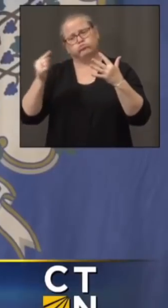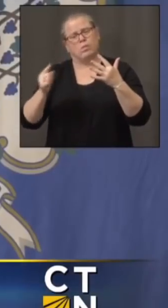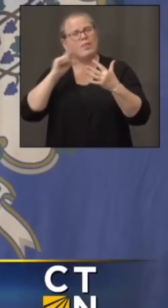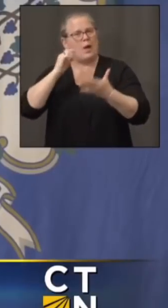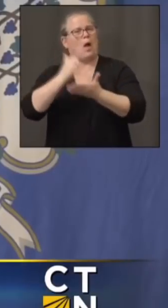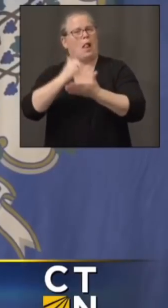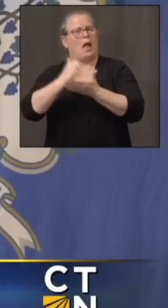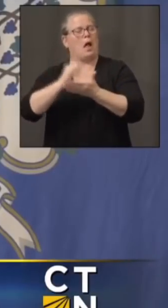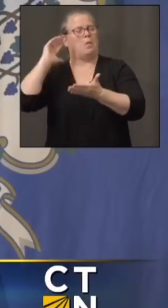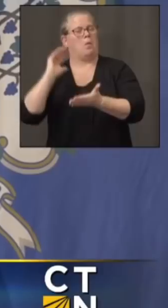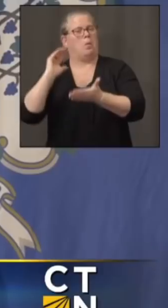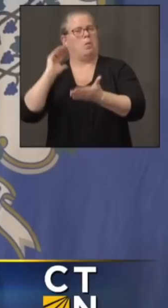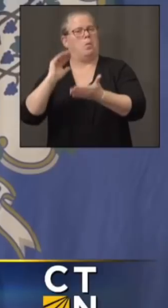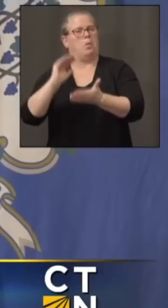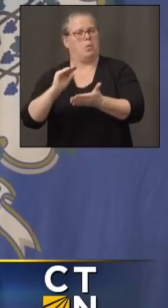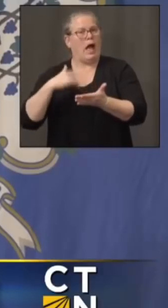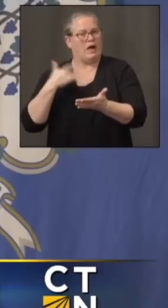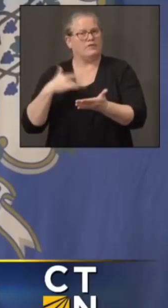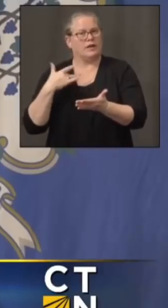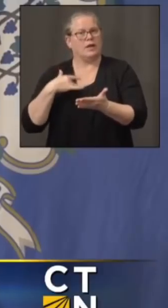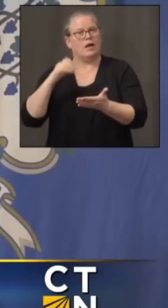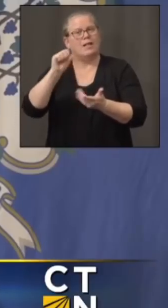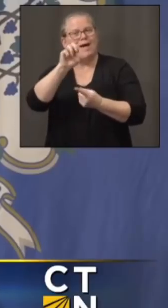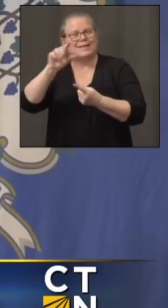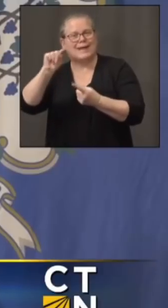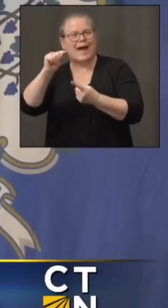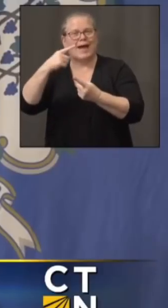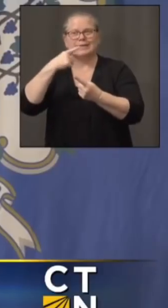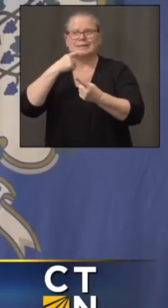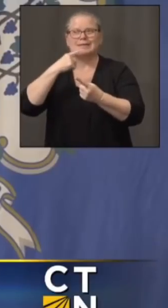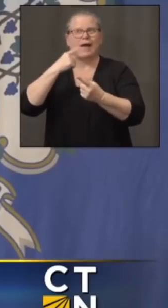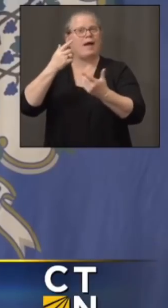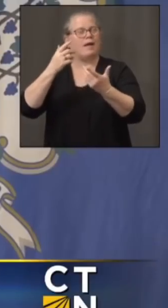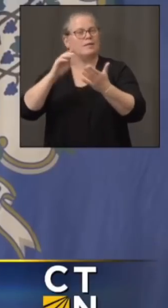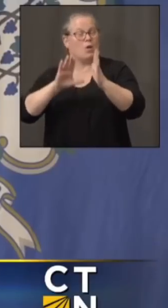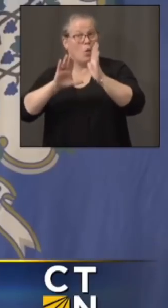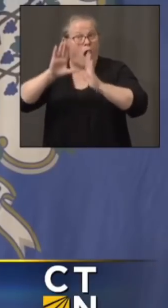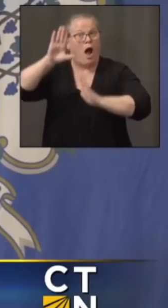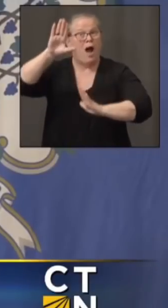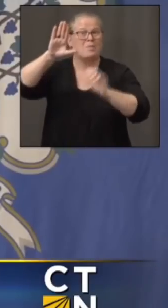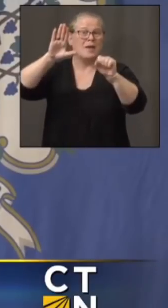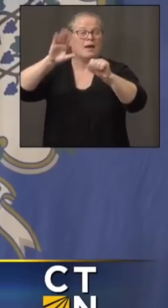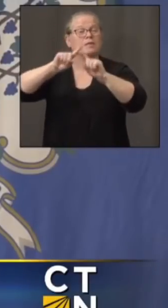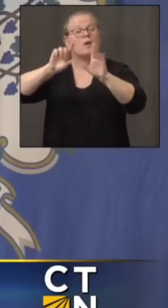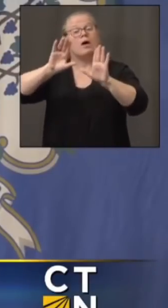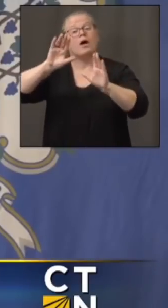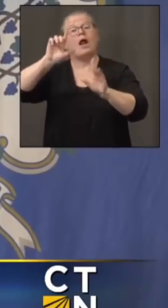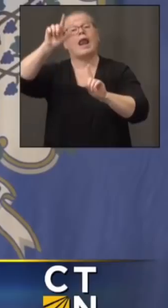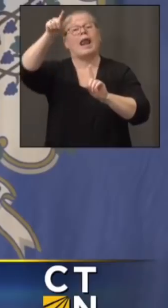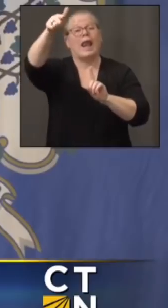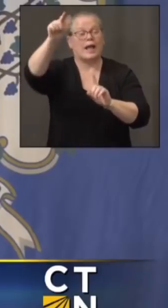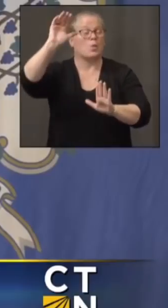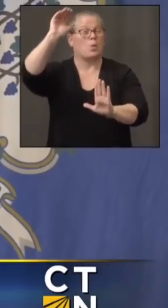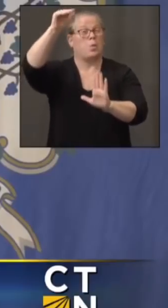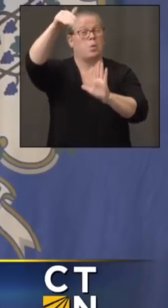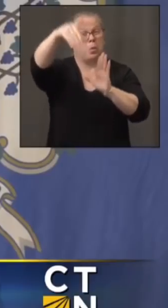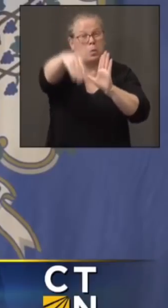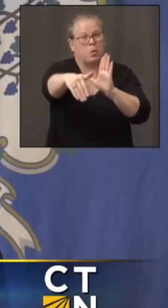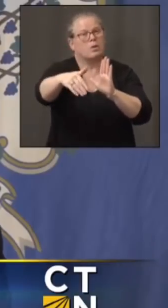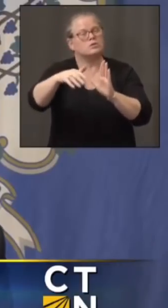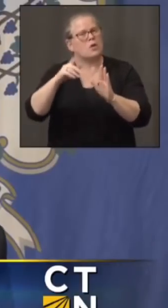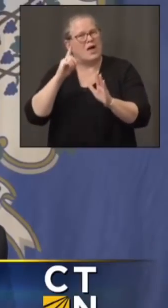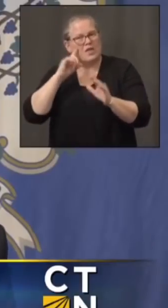of this. I think we found that we've got some more tailored responses. I talked about a little bit in terms of education a few minutes